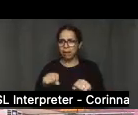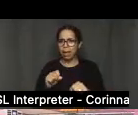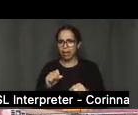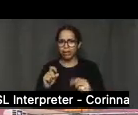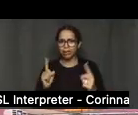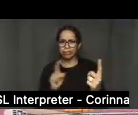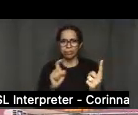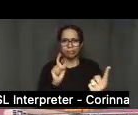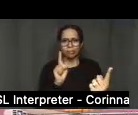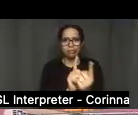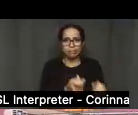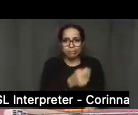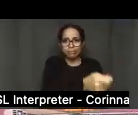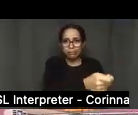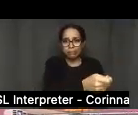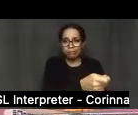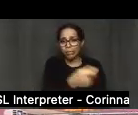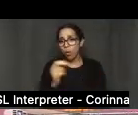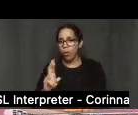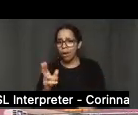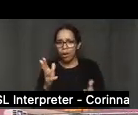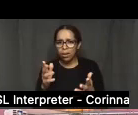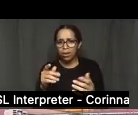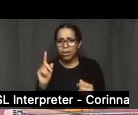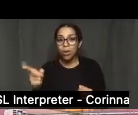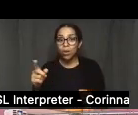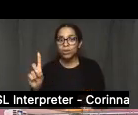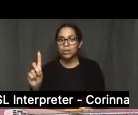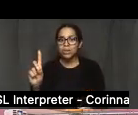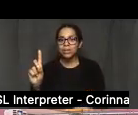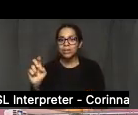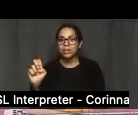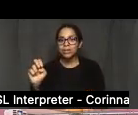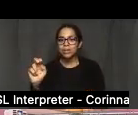give it to you. Or we have the little mics, or Deanna also has a mic.